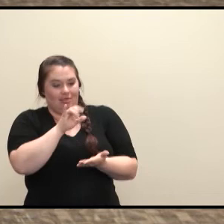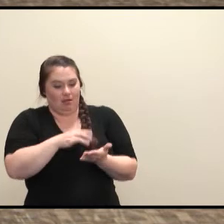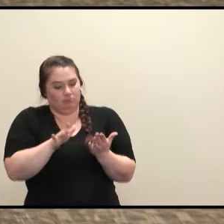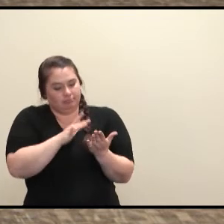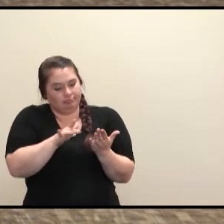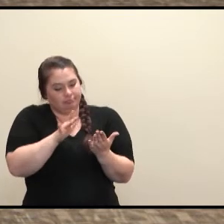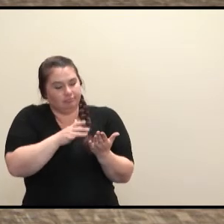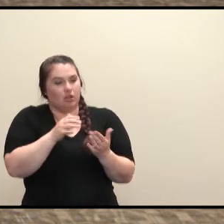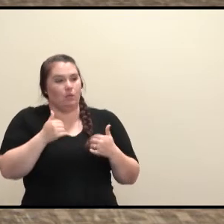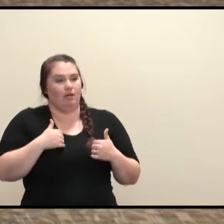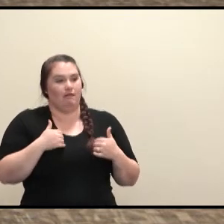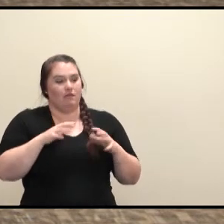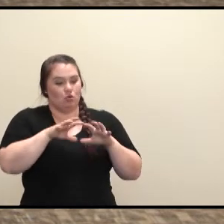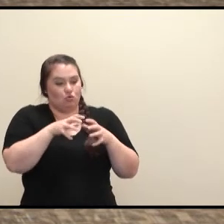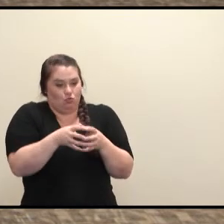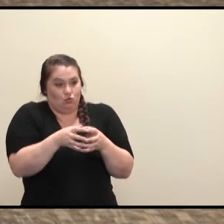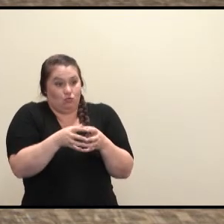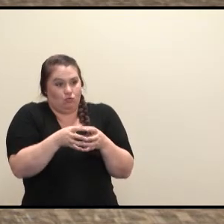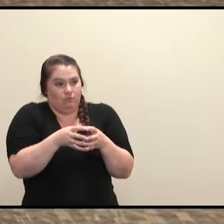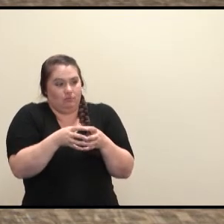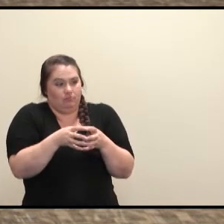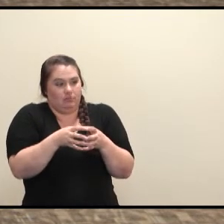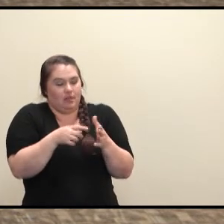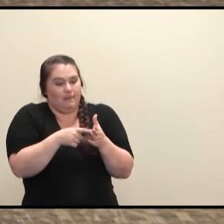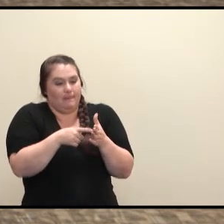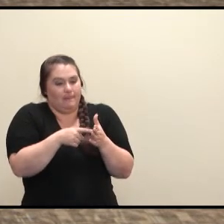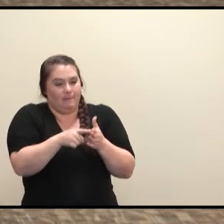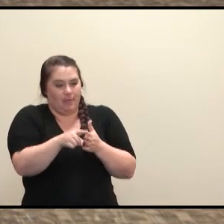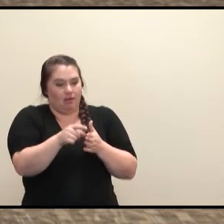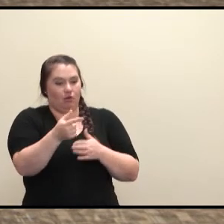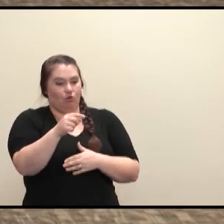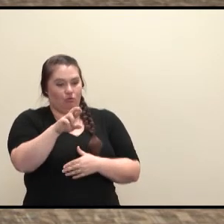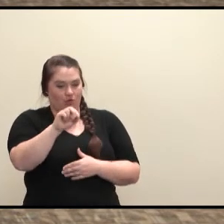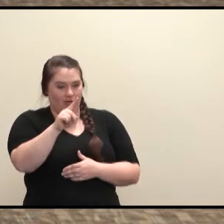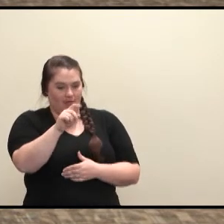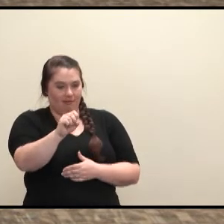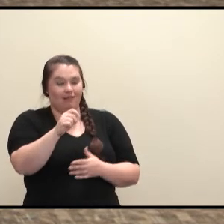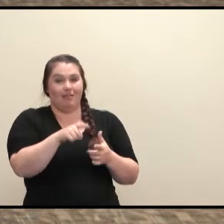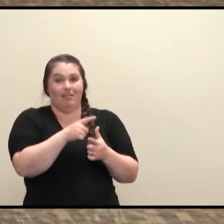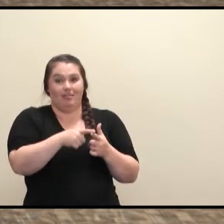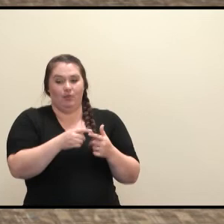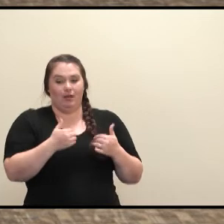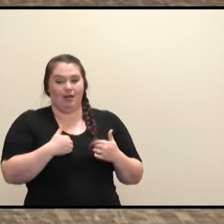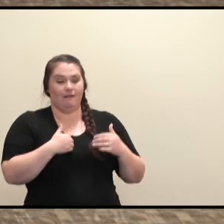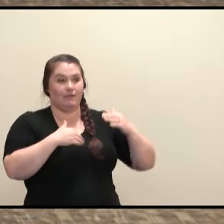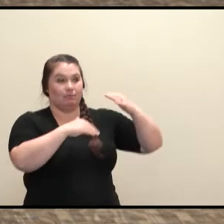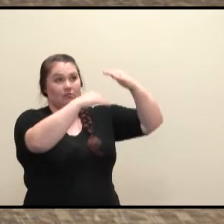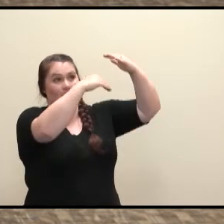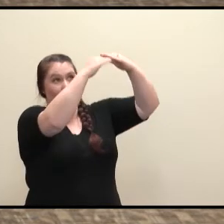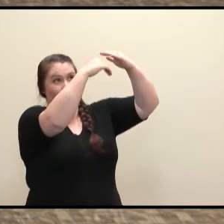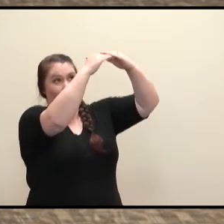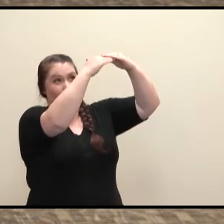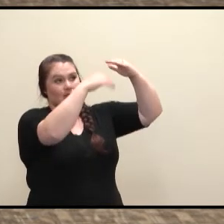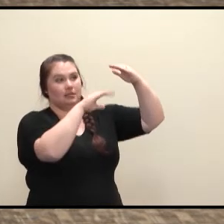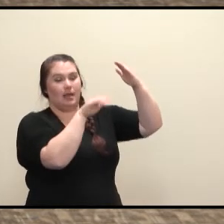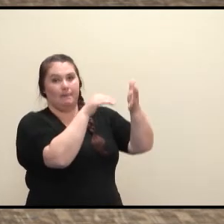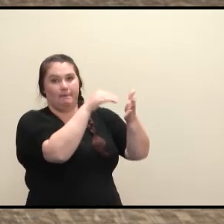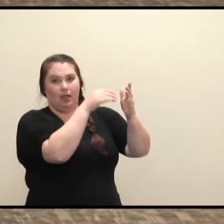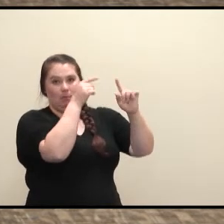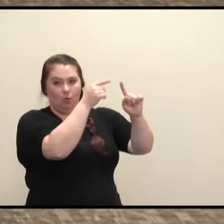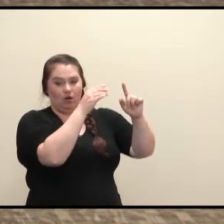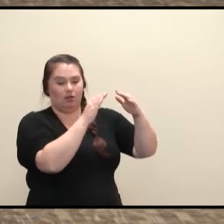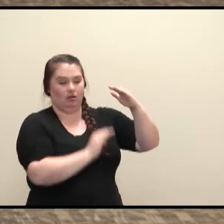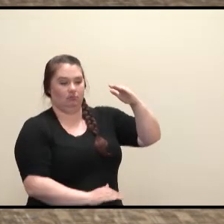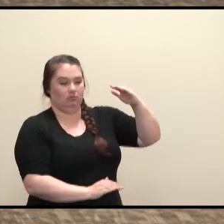are grouped into a pay grade, and then there's a minimum, a midpoint, and a maximum based on the number of days